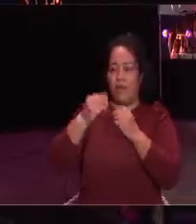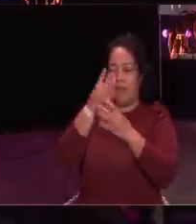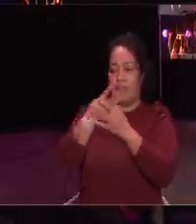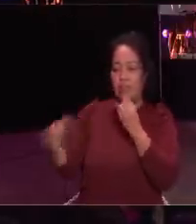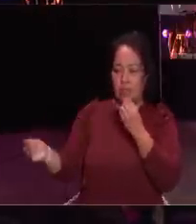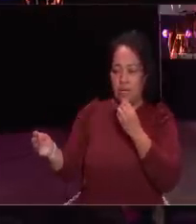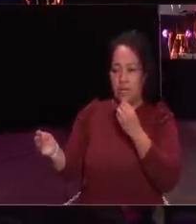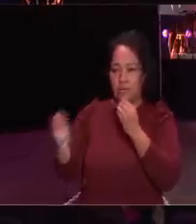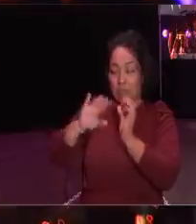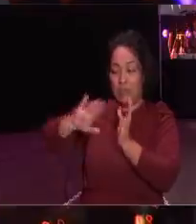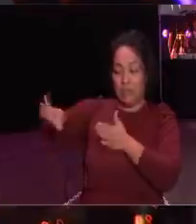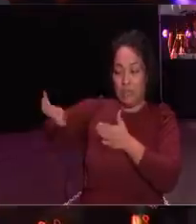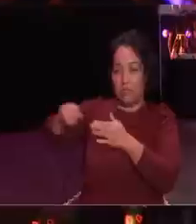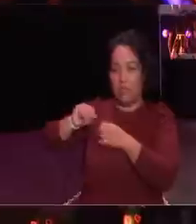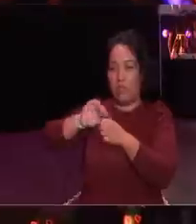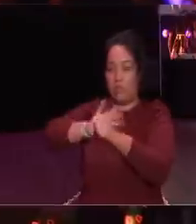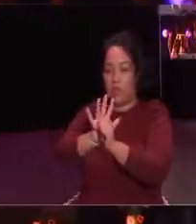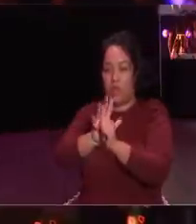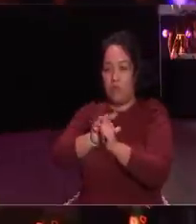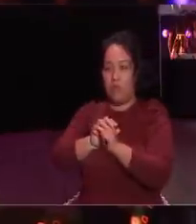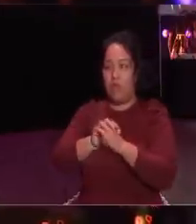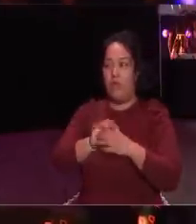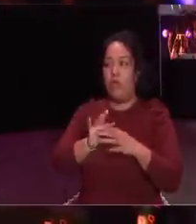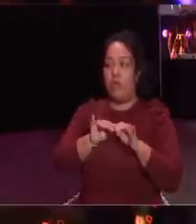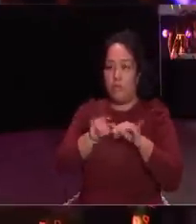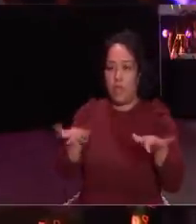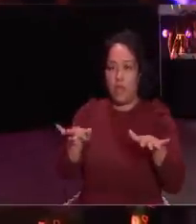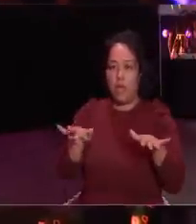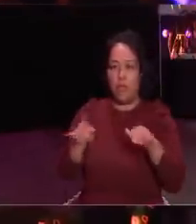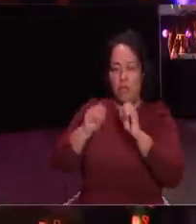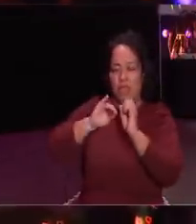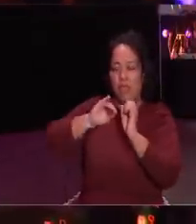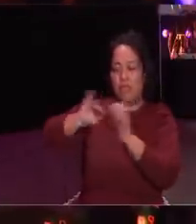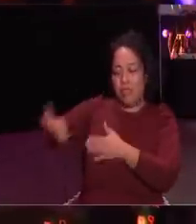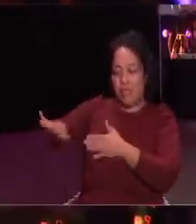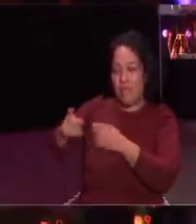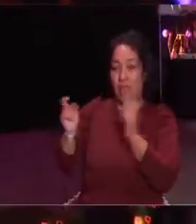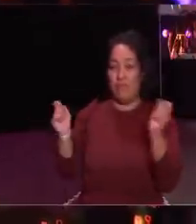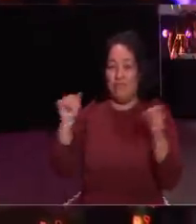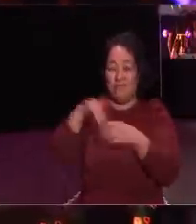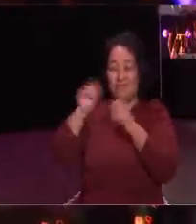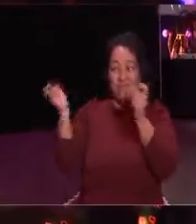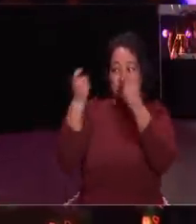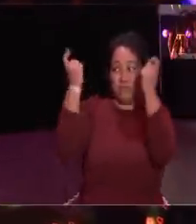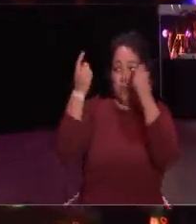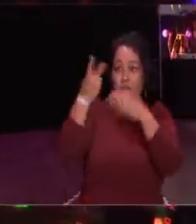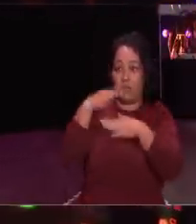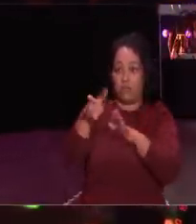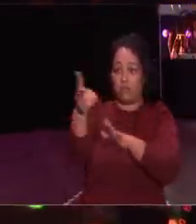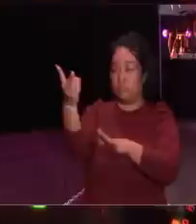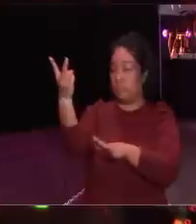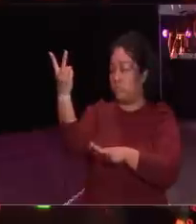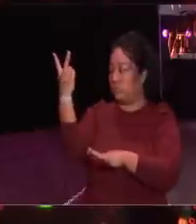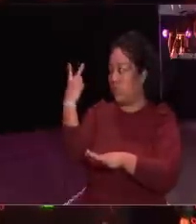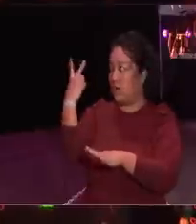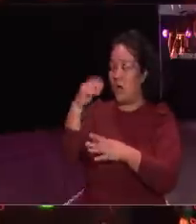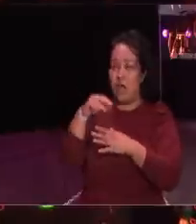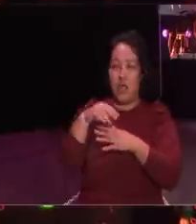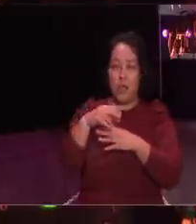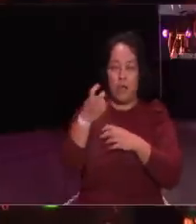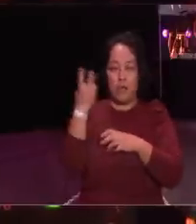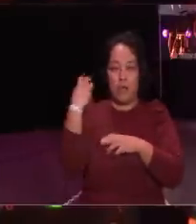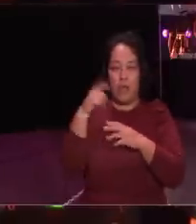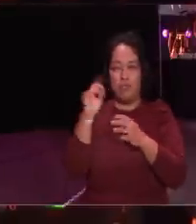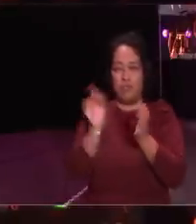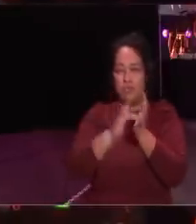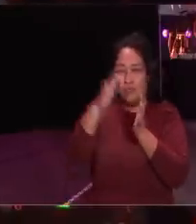vamos a salir de la pandemia en victoria. But we're going to leave it in victory. Mirando para atrás, looking back, y diciendo gloria a Dios, and